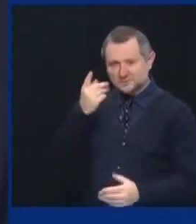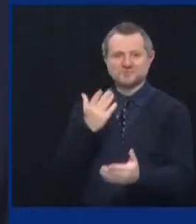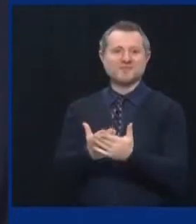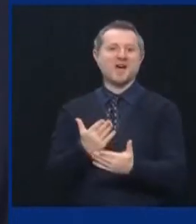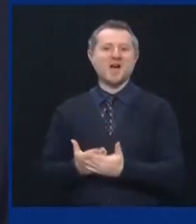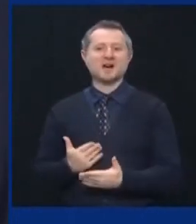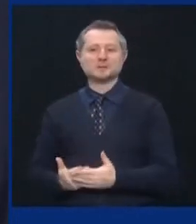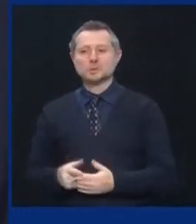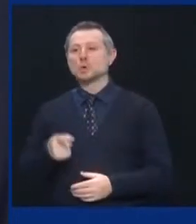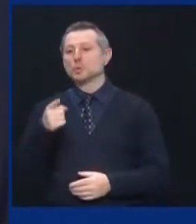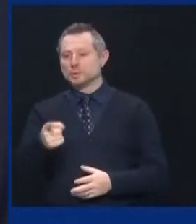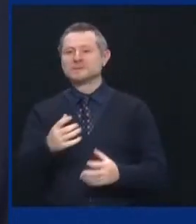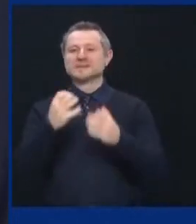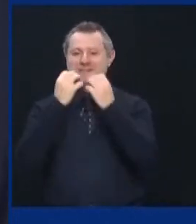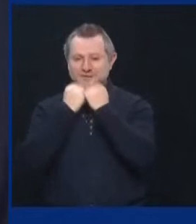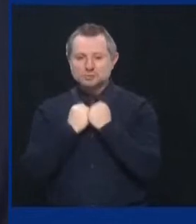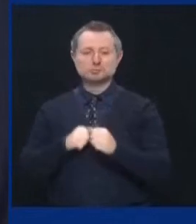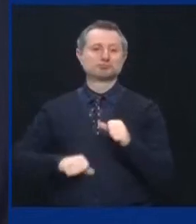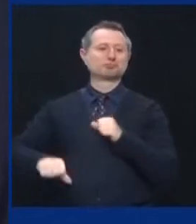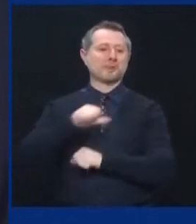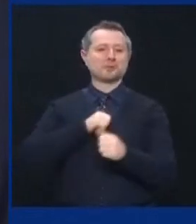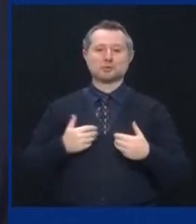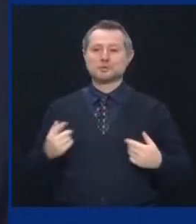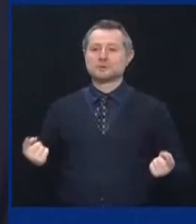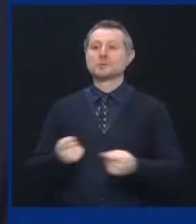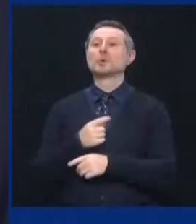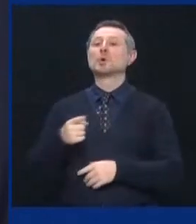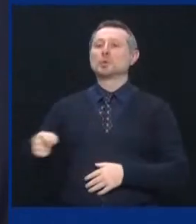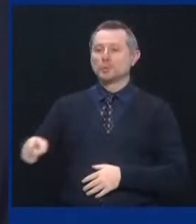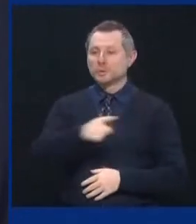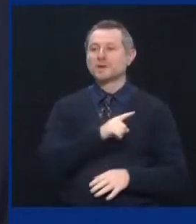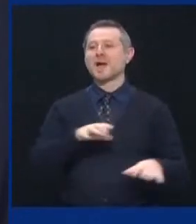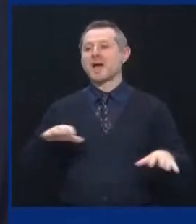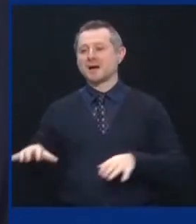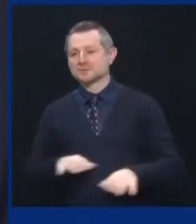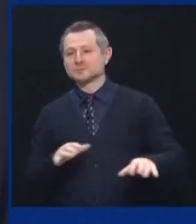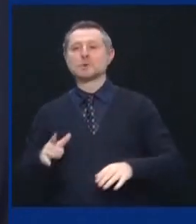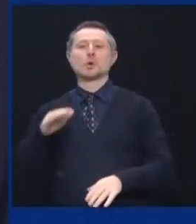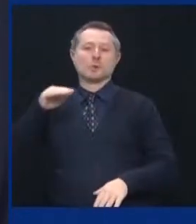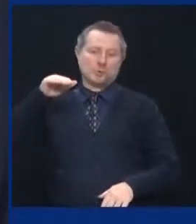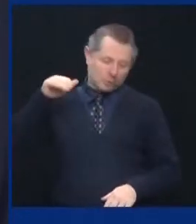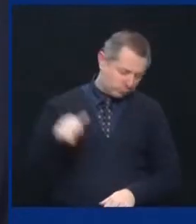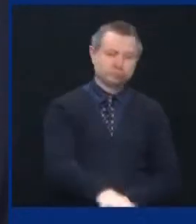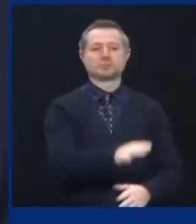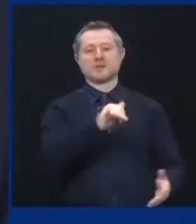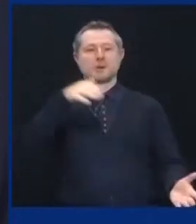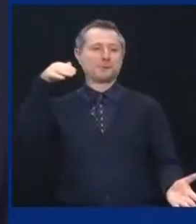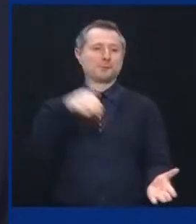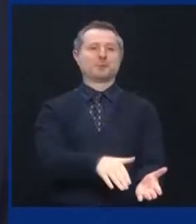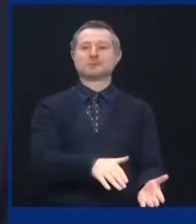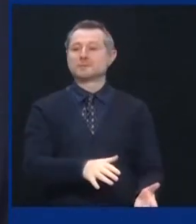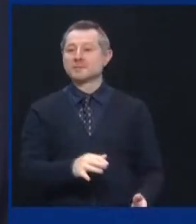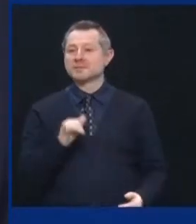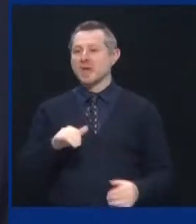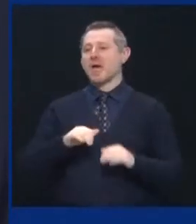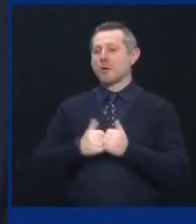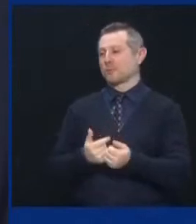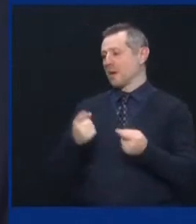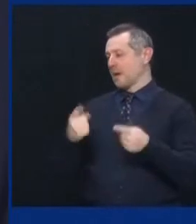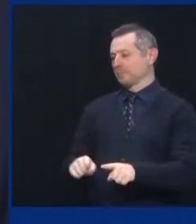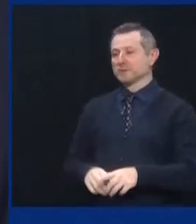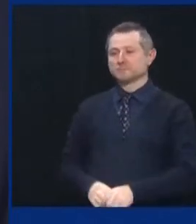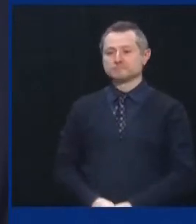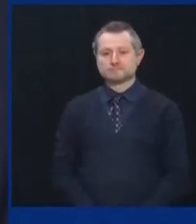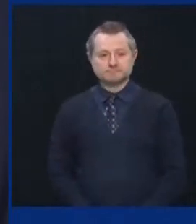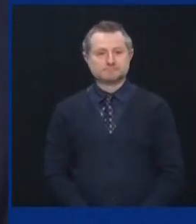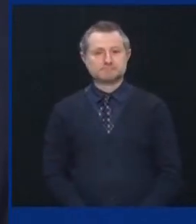enough about each other to act for each other. That's what happened. That's why we